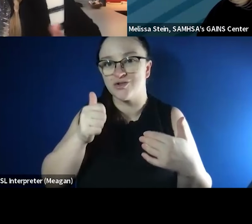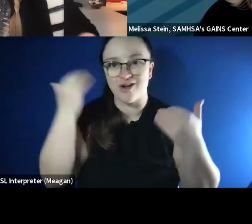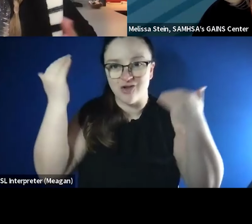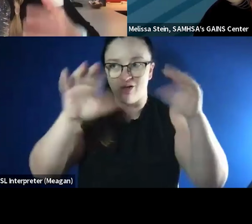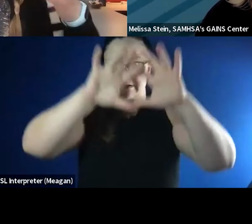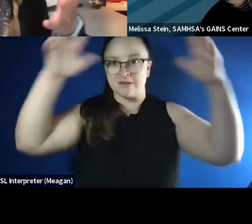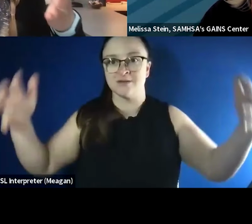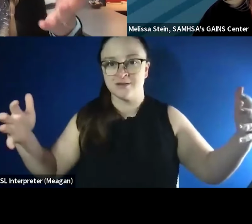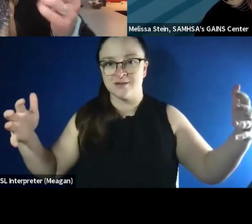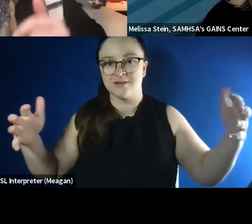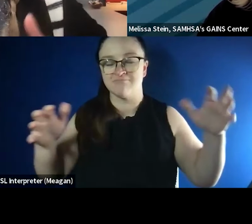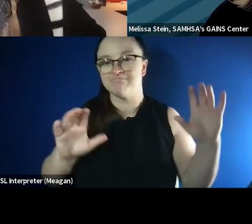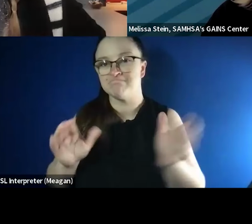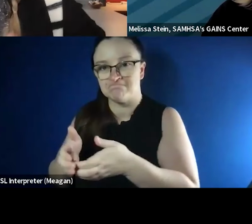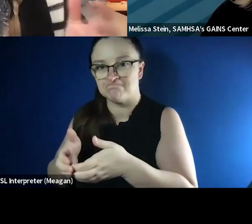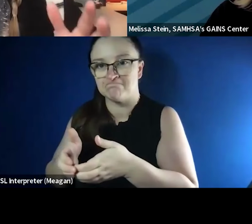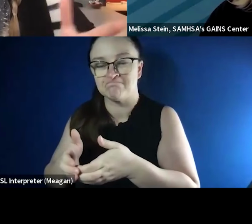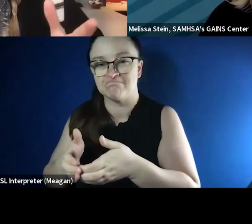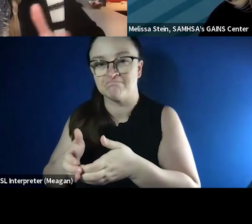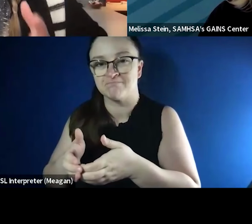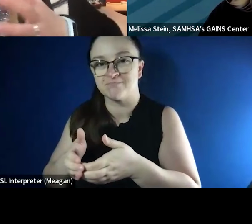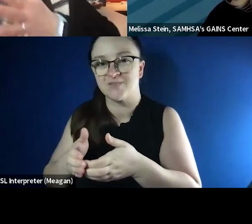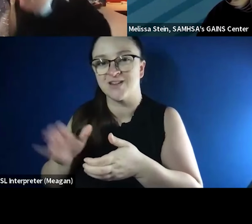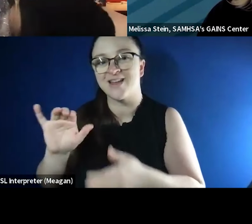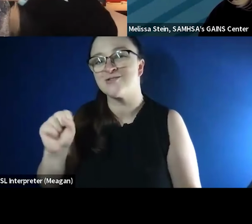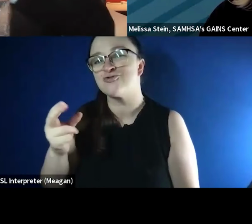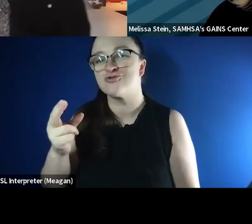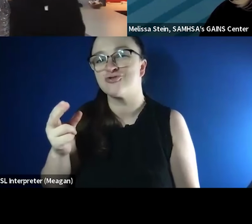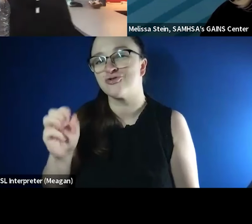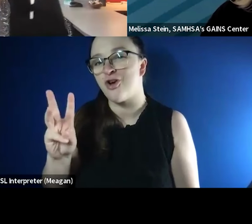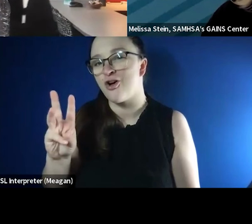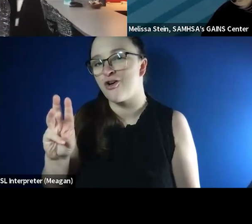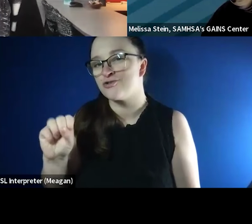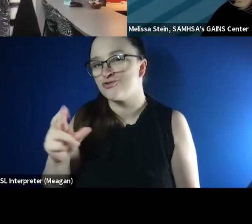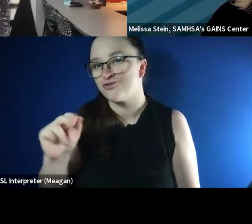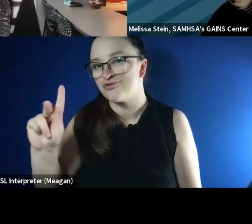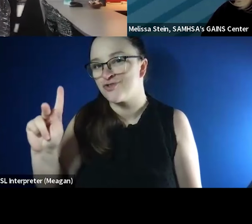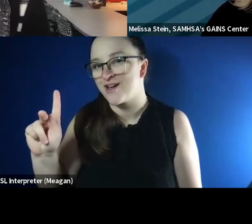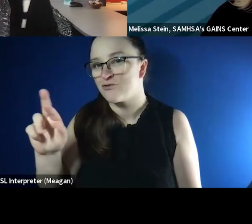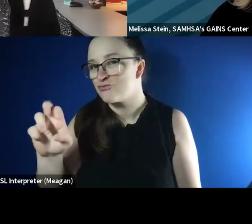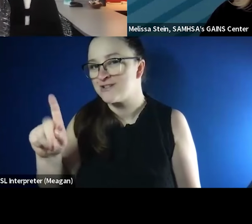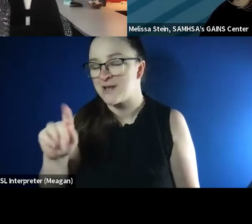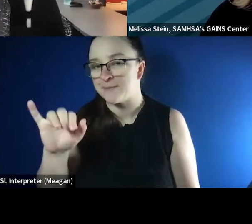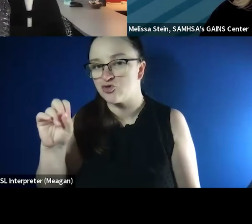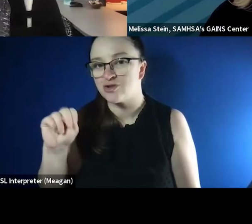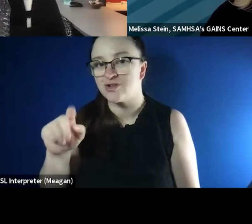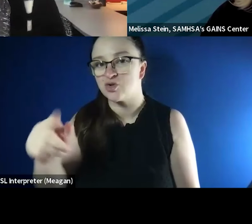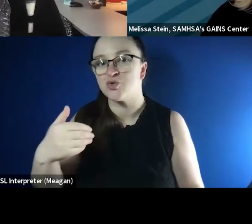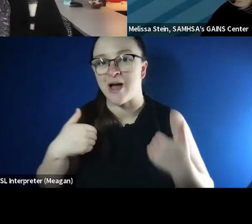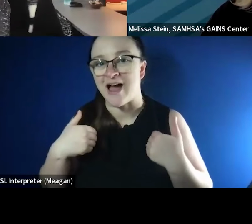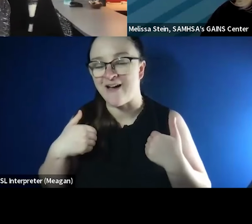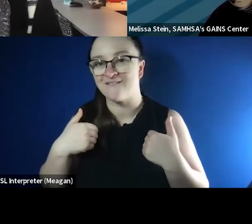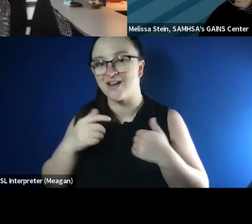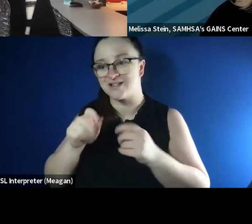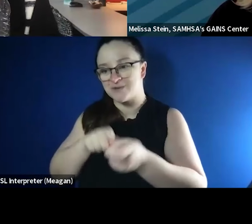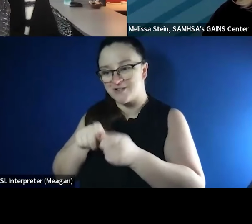that, you know, kind of like the Shawshank Redemption, right? You've got an institutionalized population who prison has been home